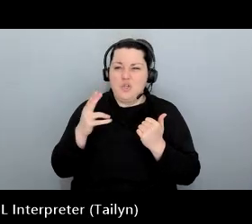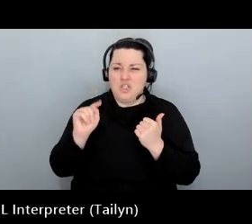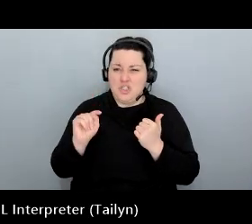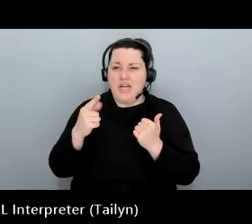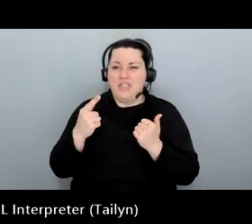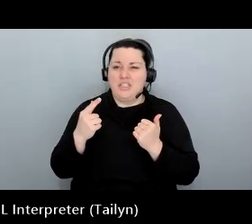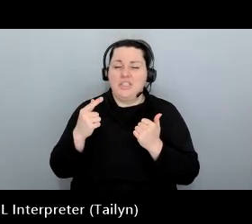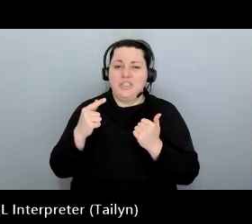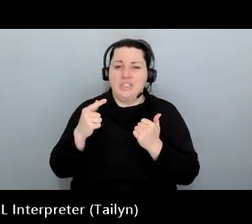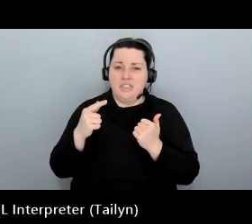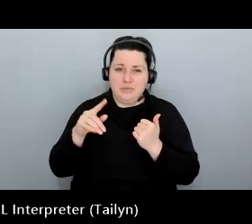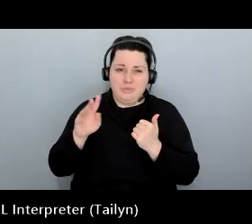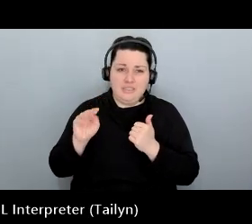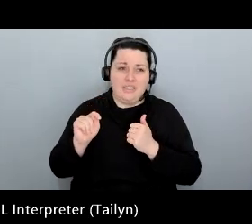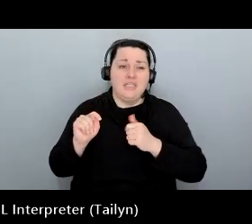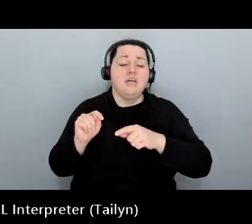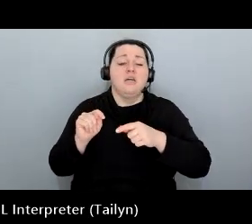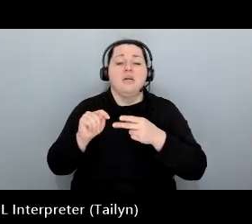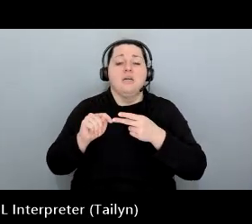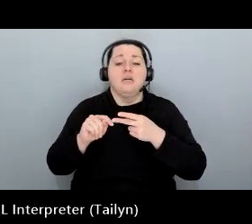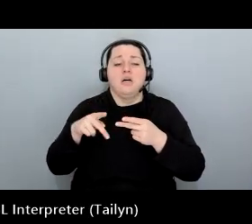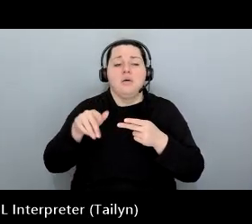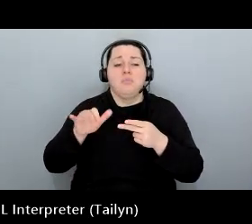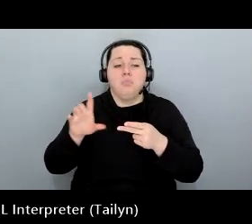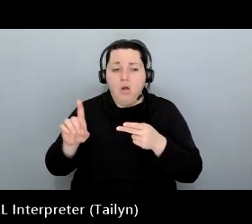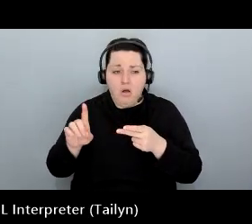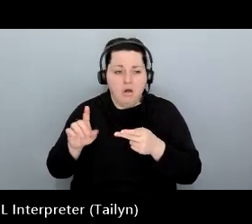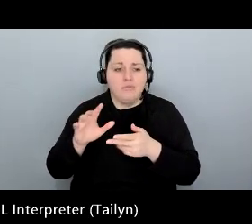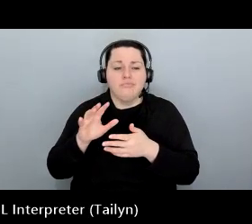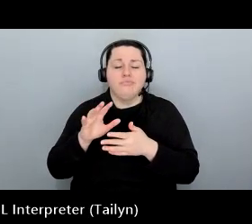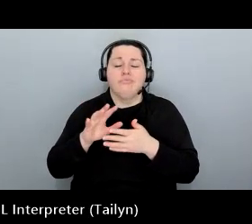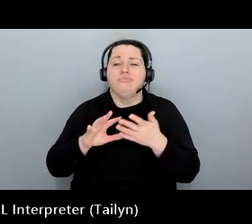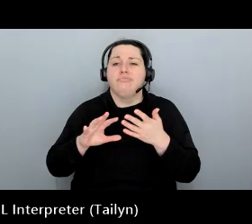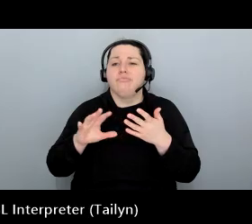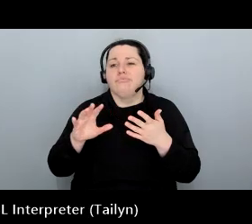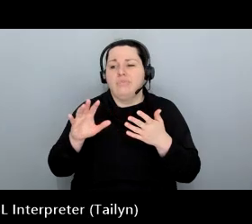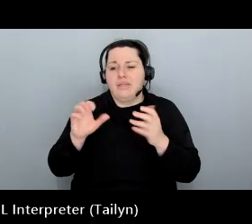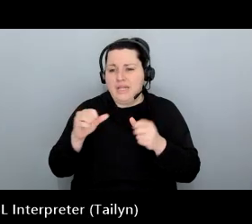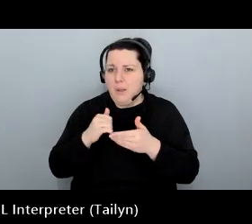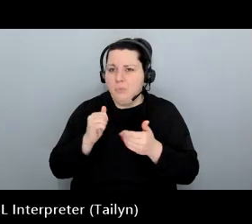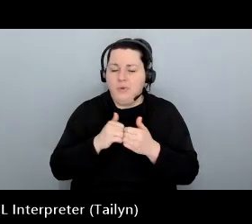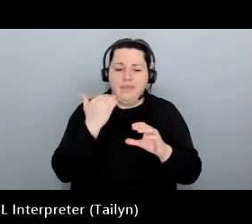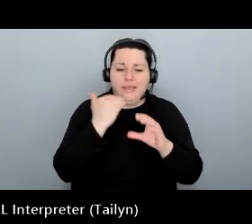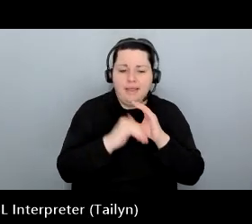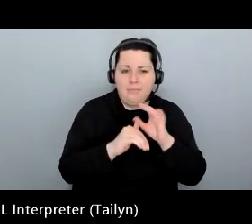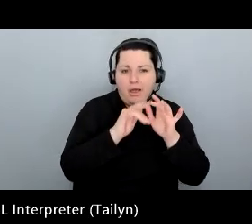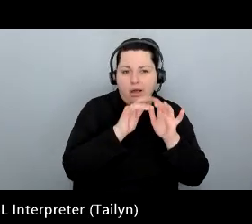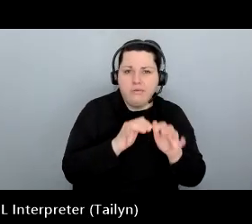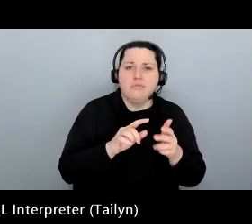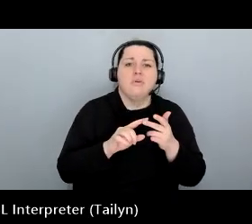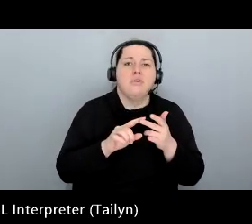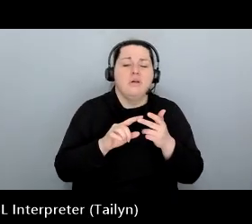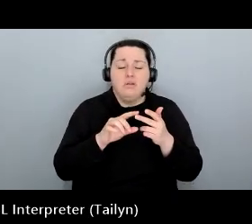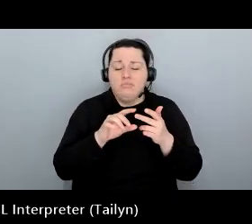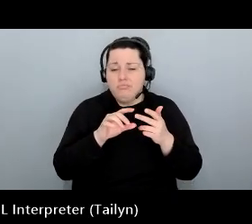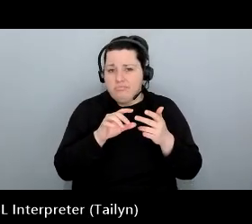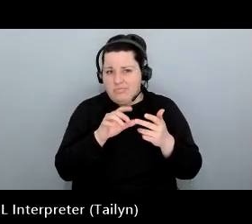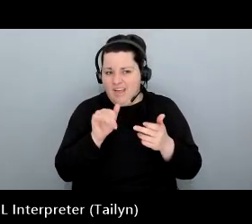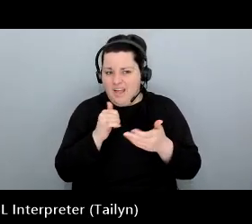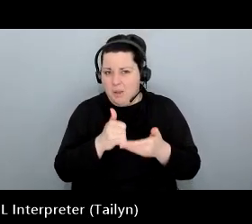might know about Claude or whatnot that can assist in things like drafting emails, reports, or other written material, which can be